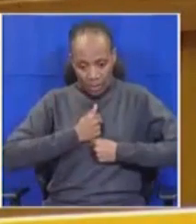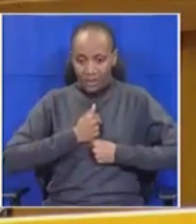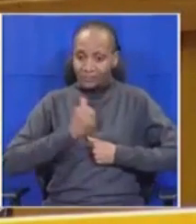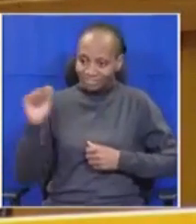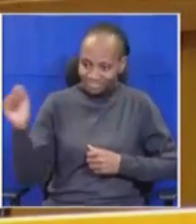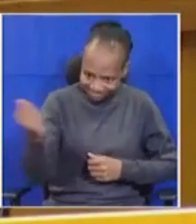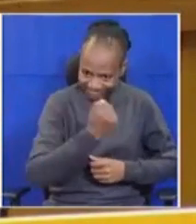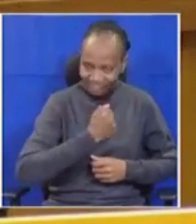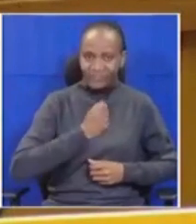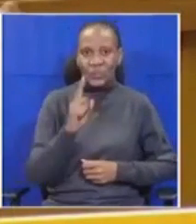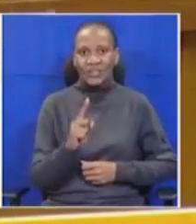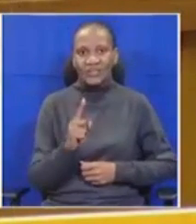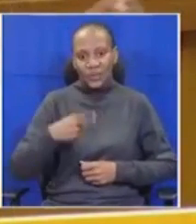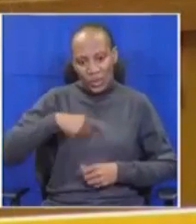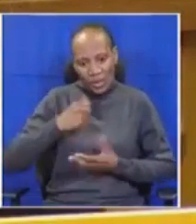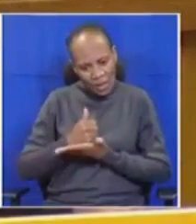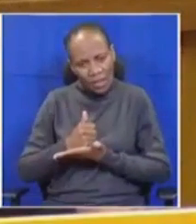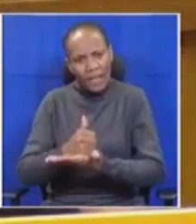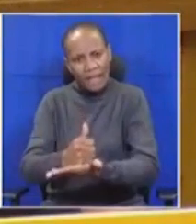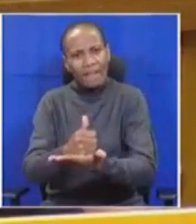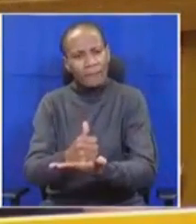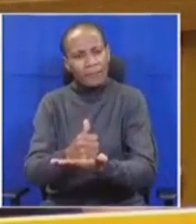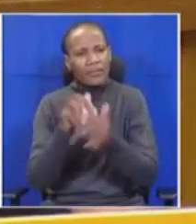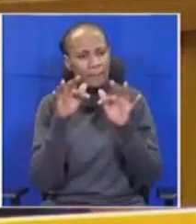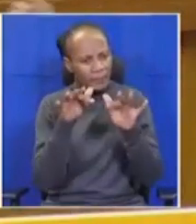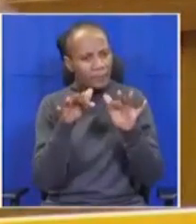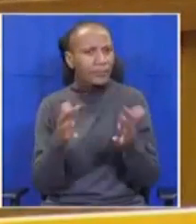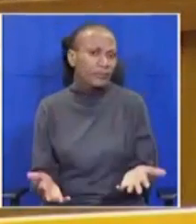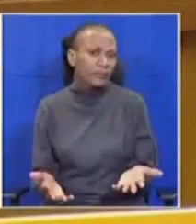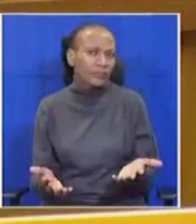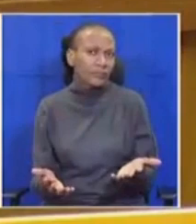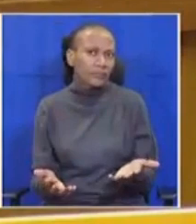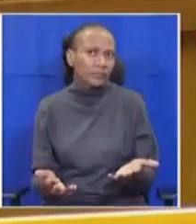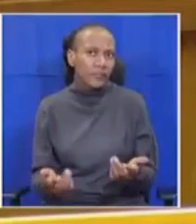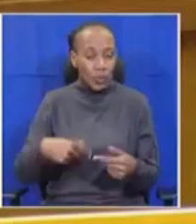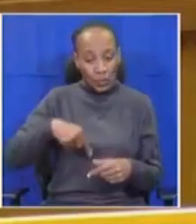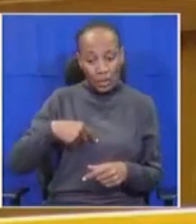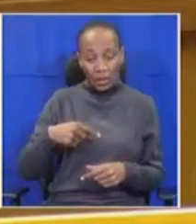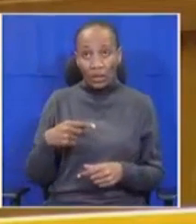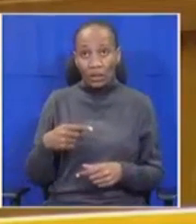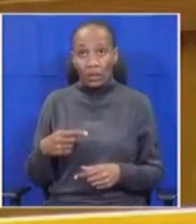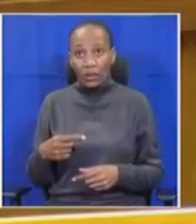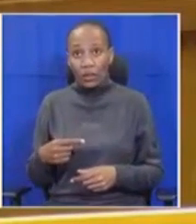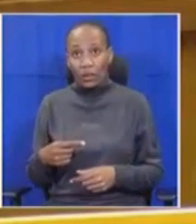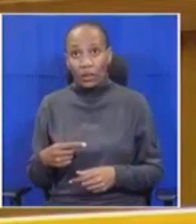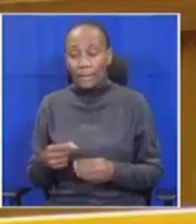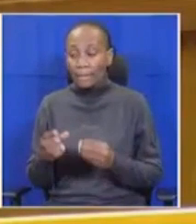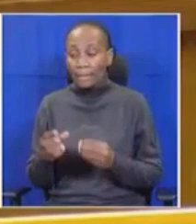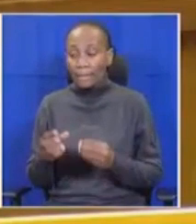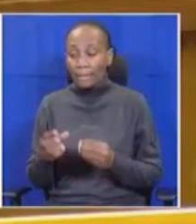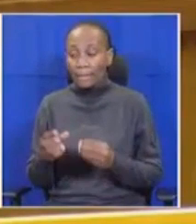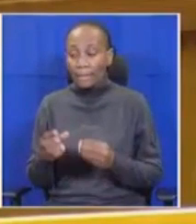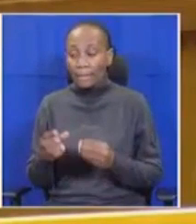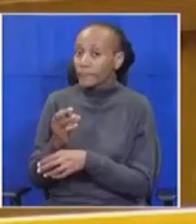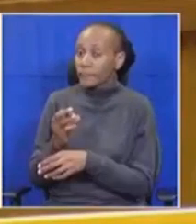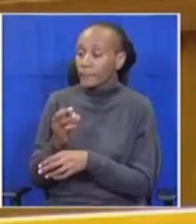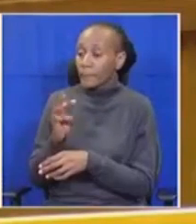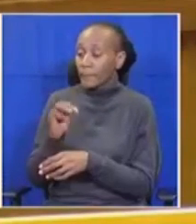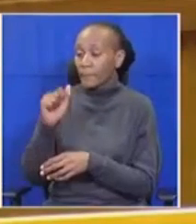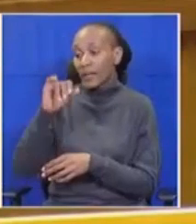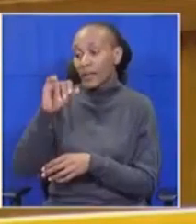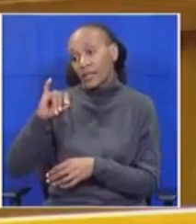to respond to the needs of our people. We have to respond, and we've got, Mr. Maimane, to find ways